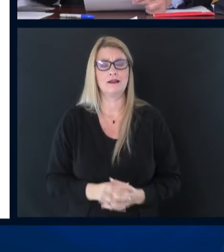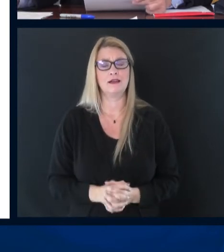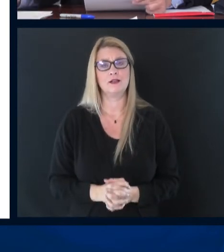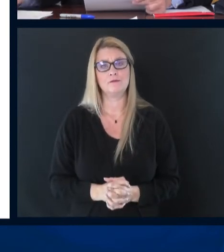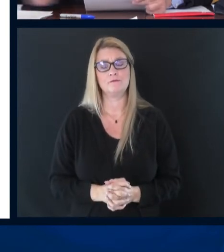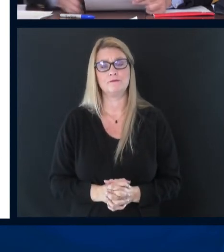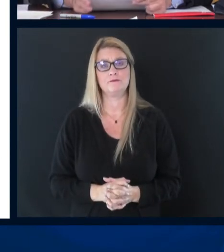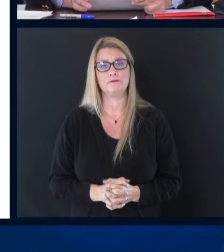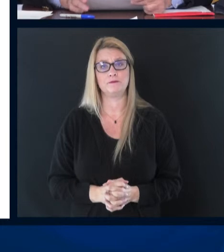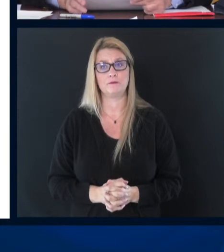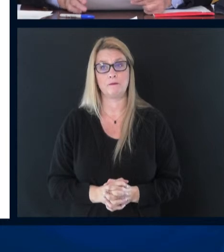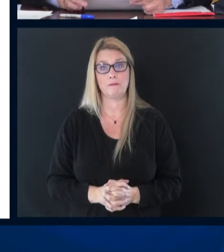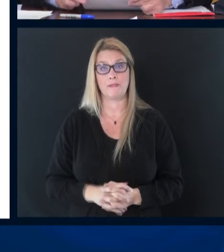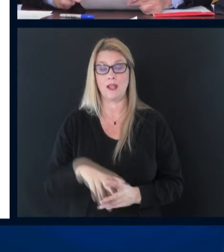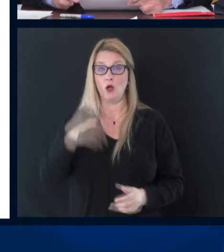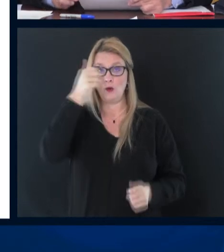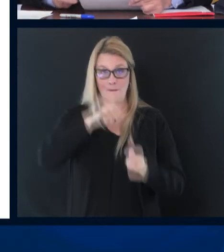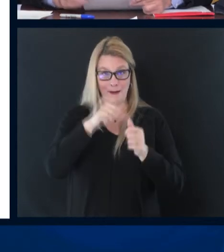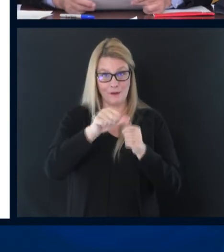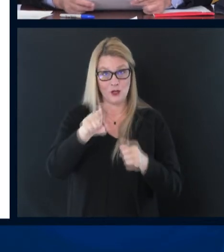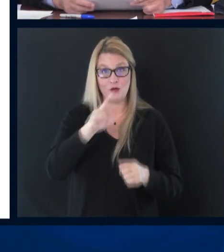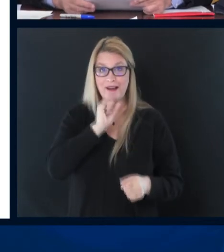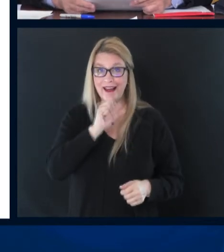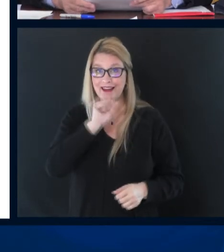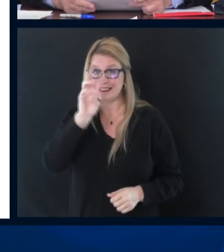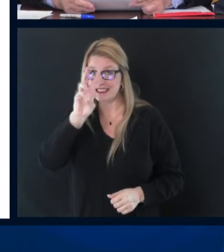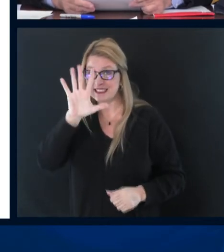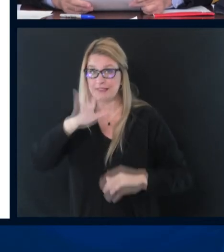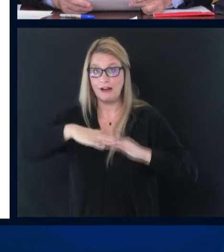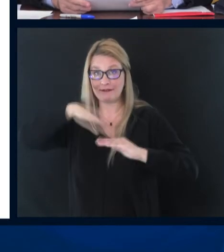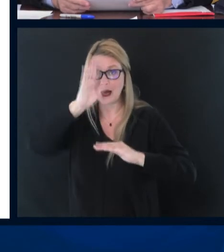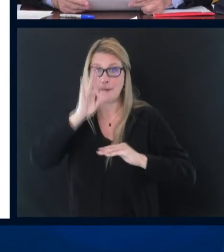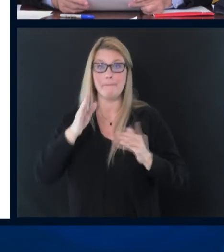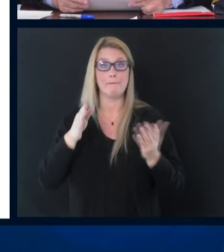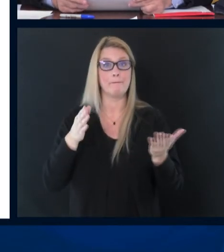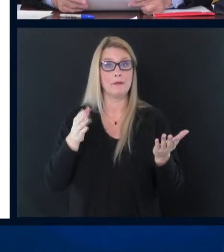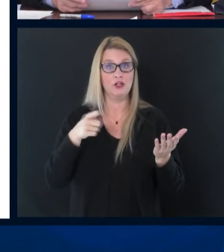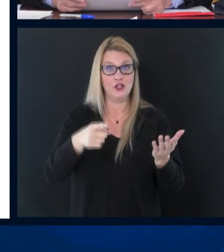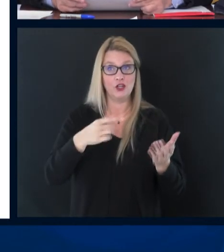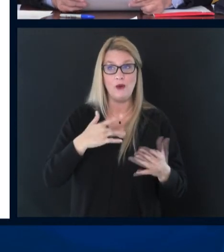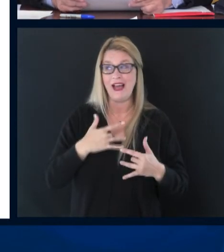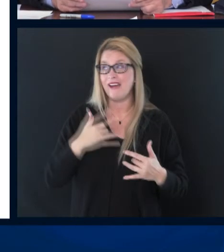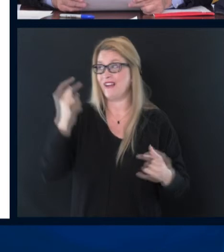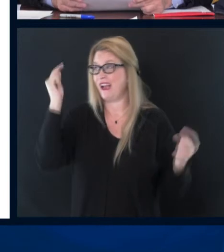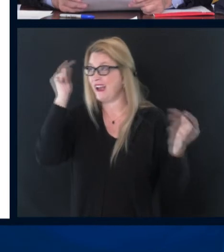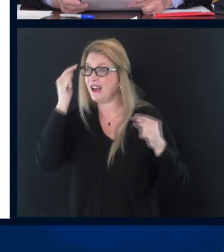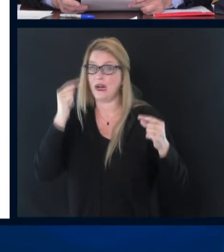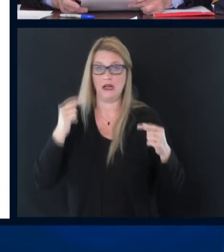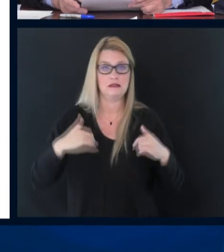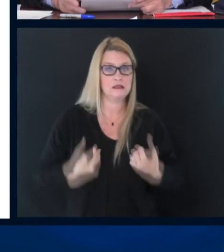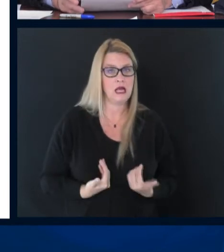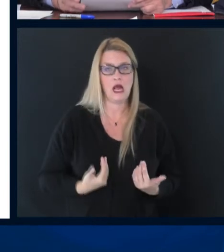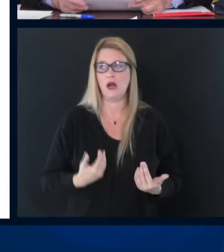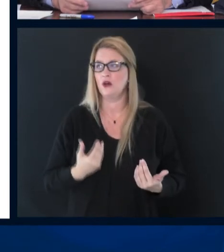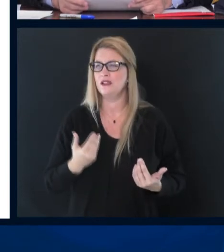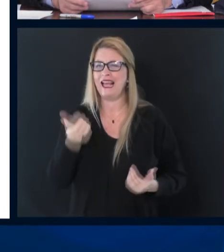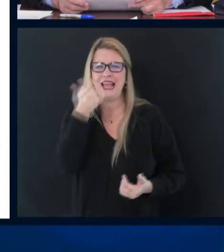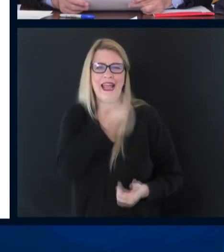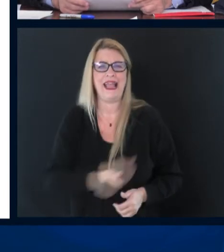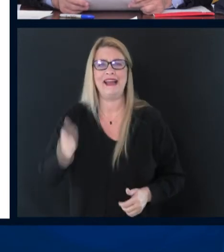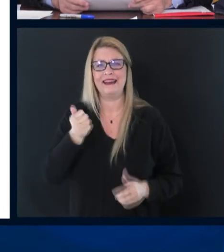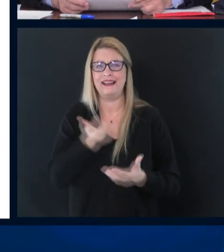tell everybody 65 years of age and greater, if you got a sniffle, headache, tiredness, whatever, please go